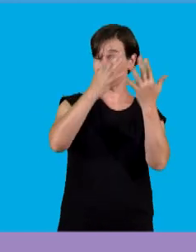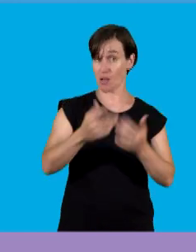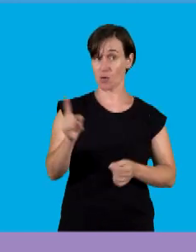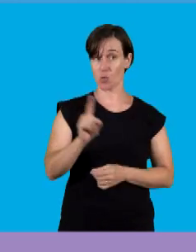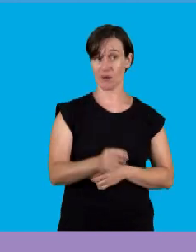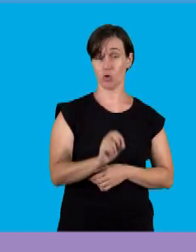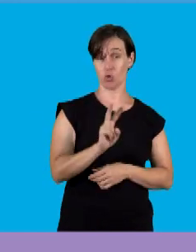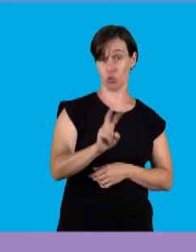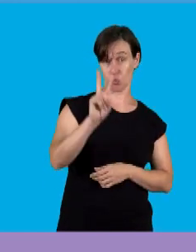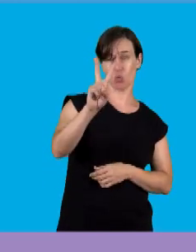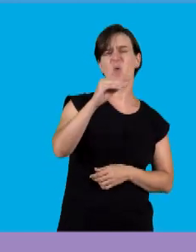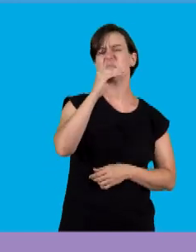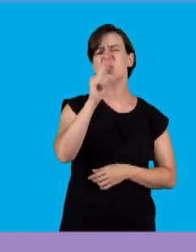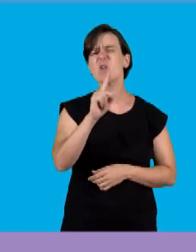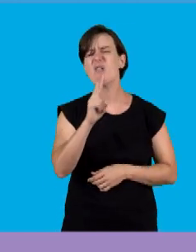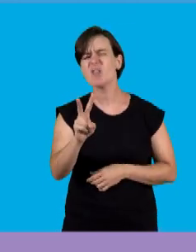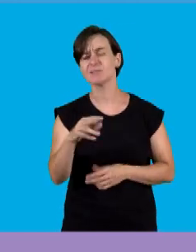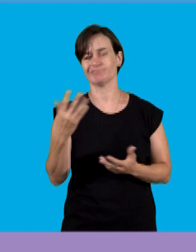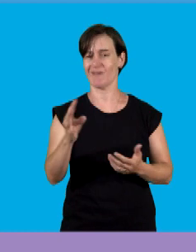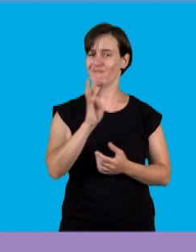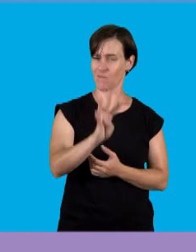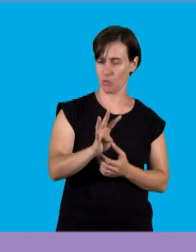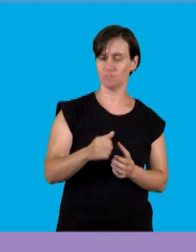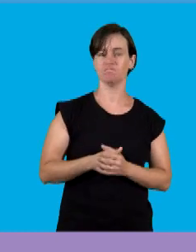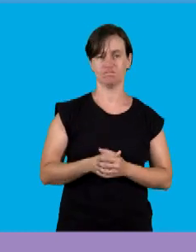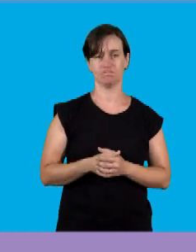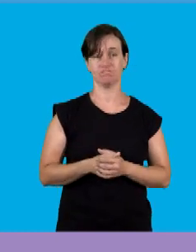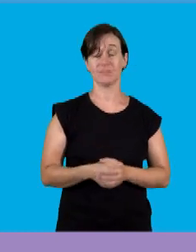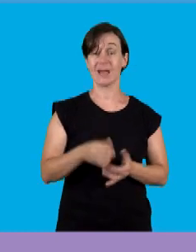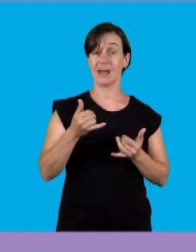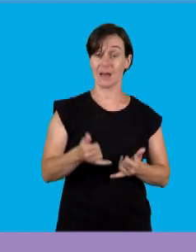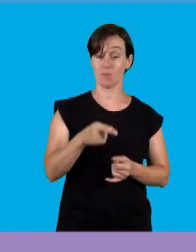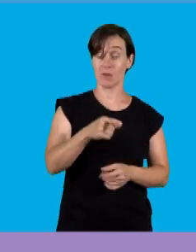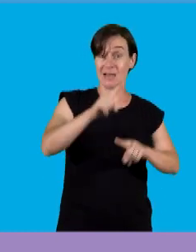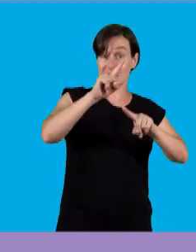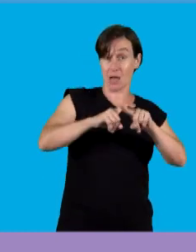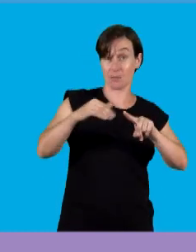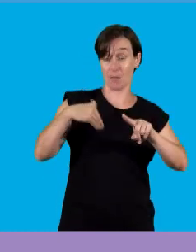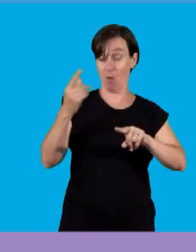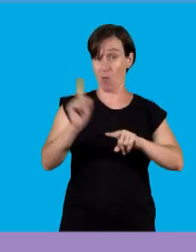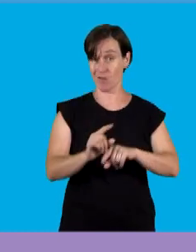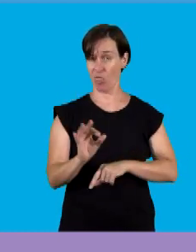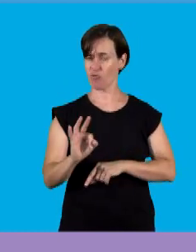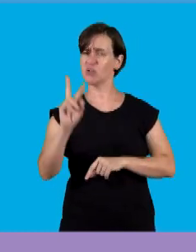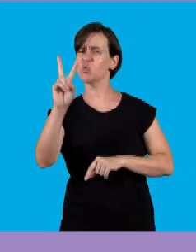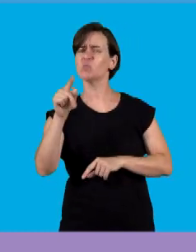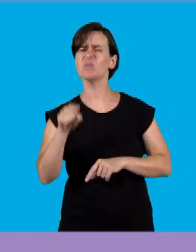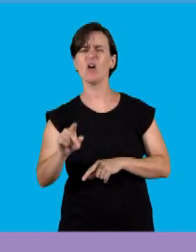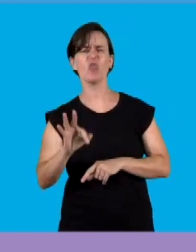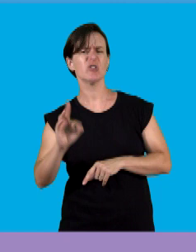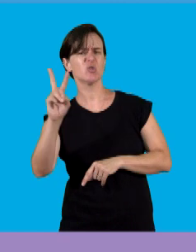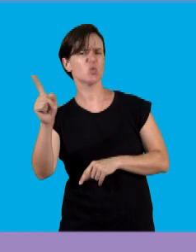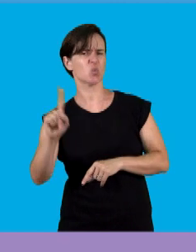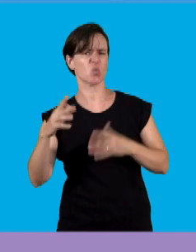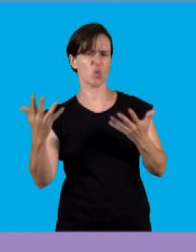exponent 2, that's 2 times 2, giving us a 4. We are going to multiply that with our 3 exponent 2, that's